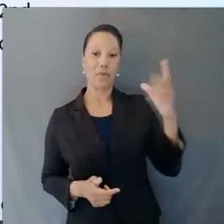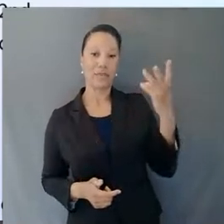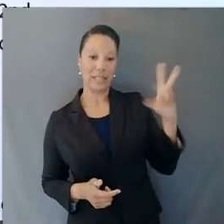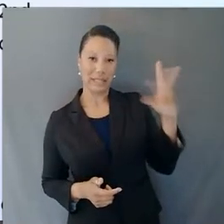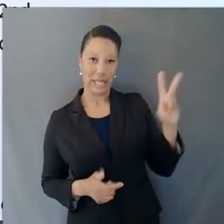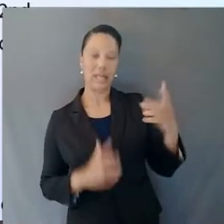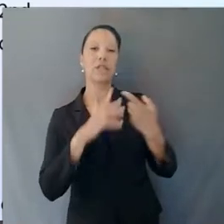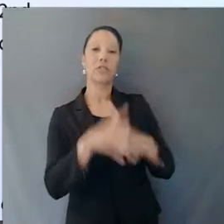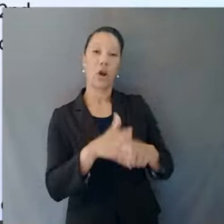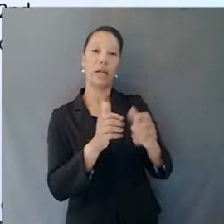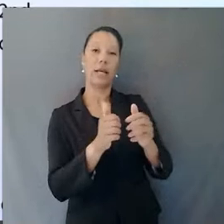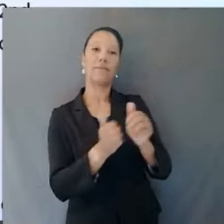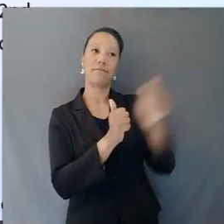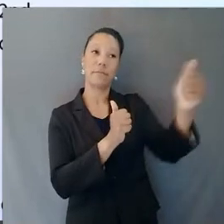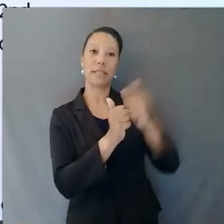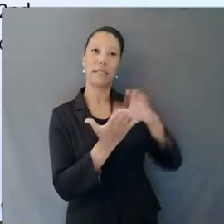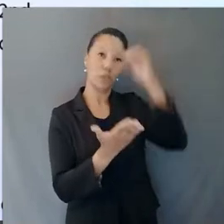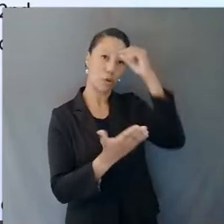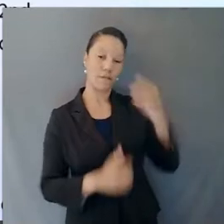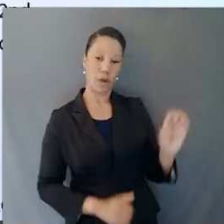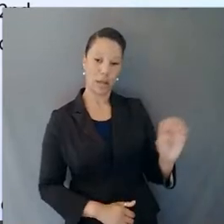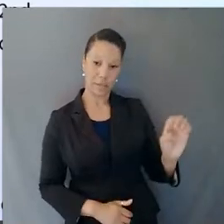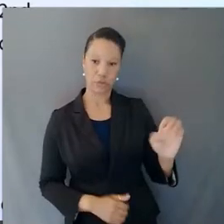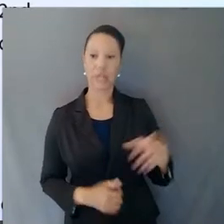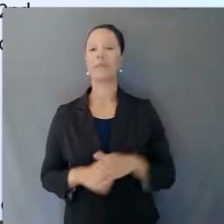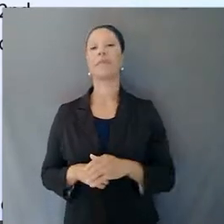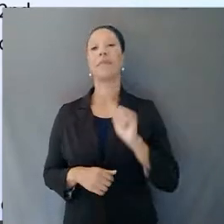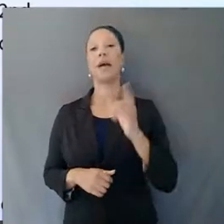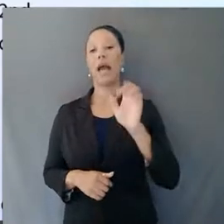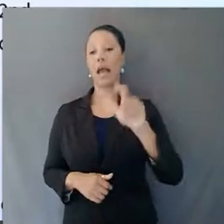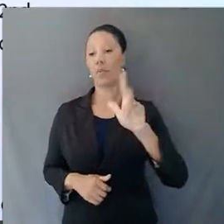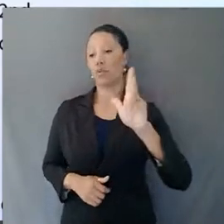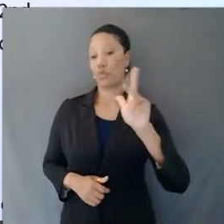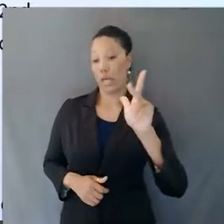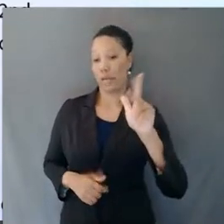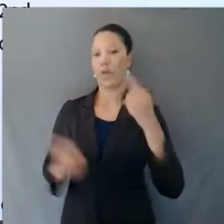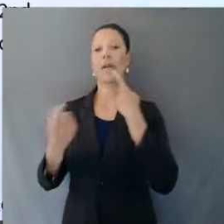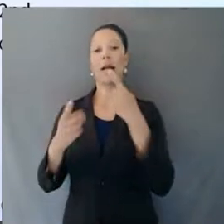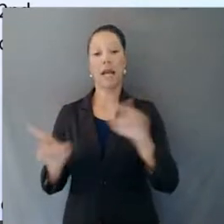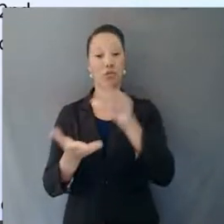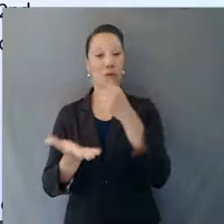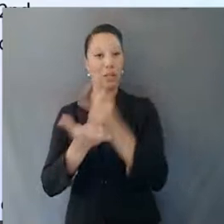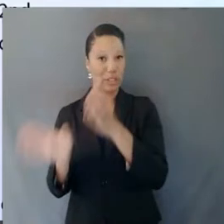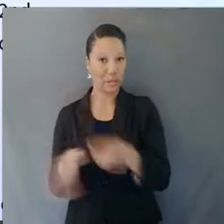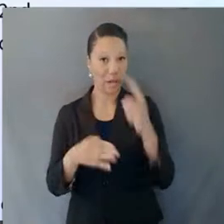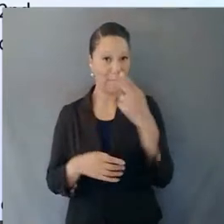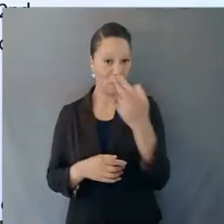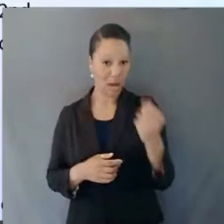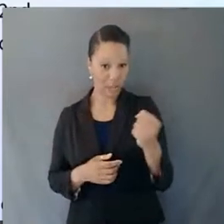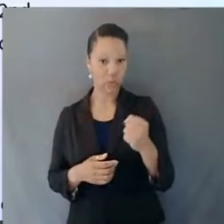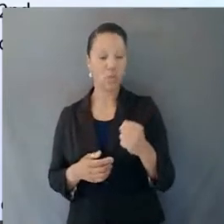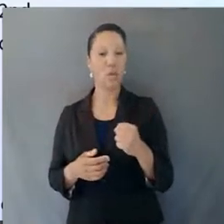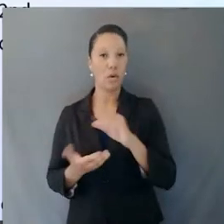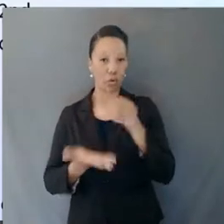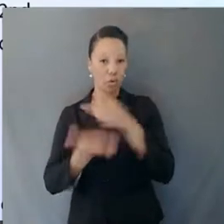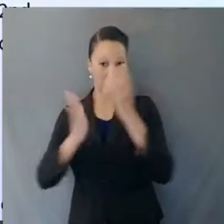the graduation plan for our high school graduates. April 29th, we announced our district budget